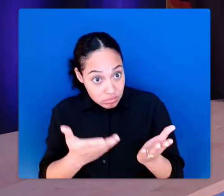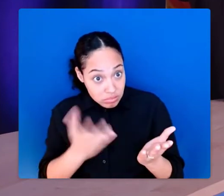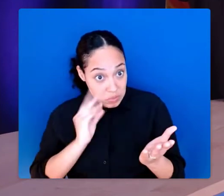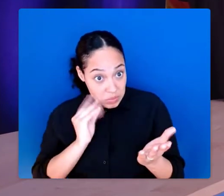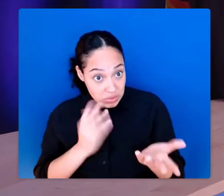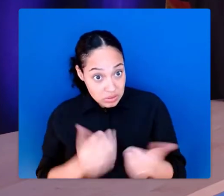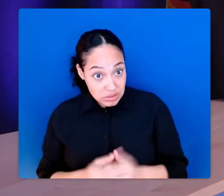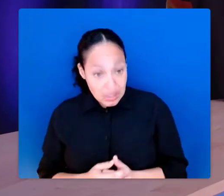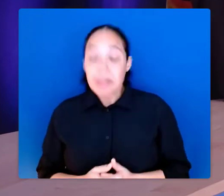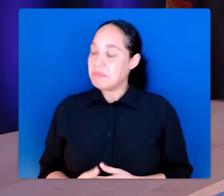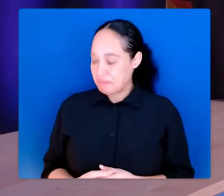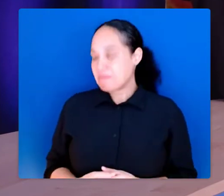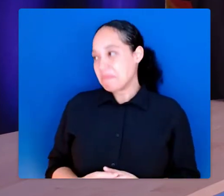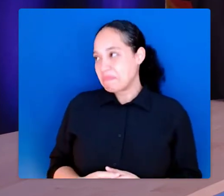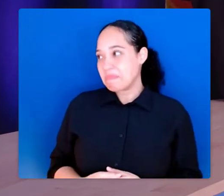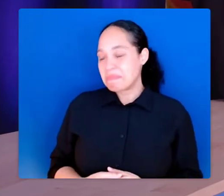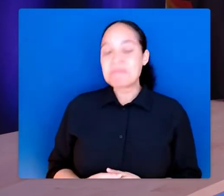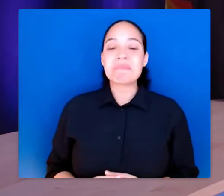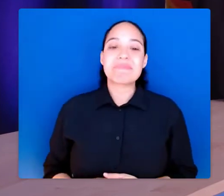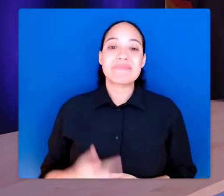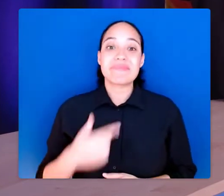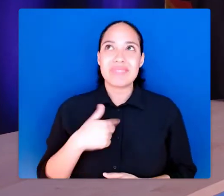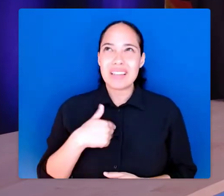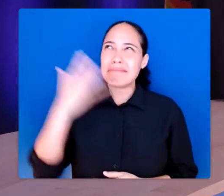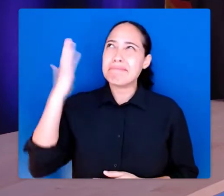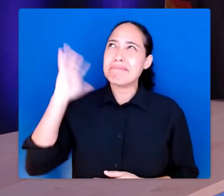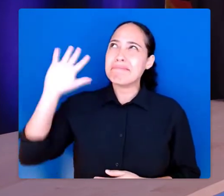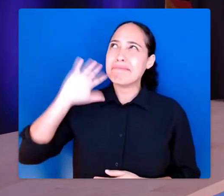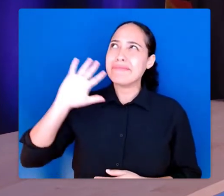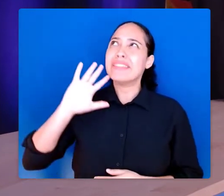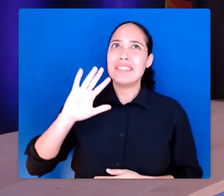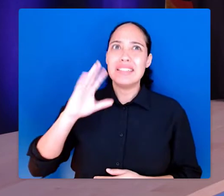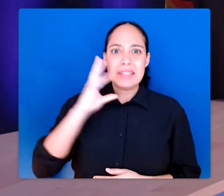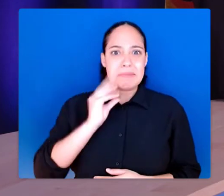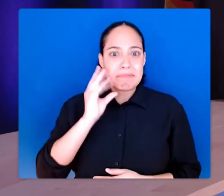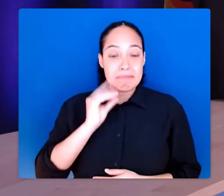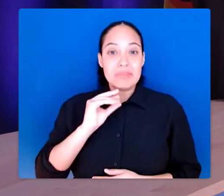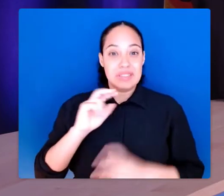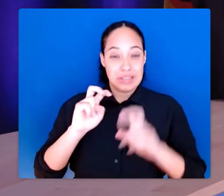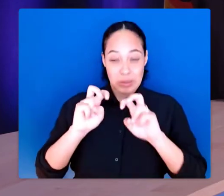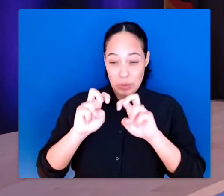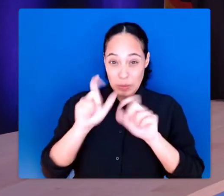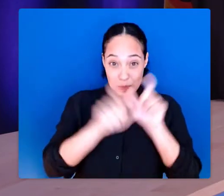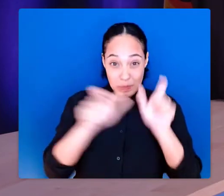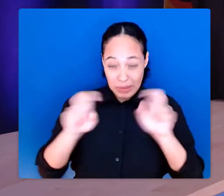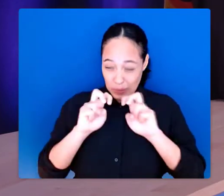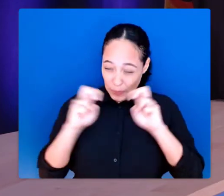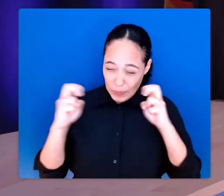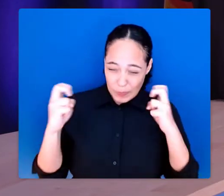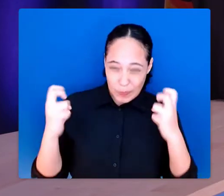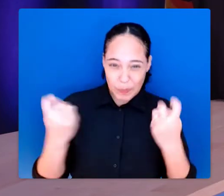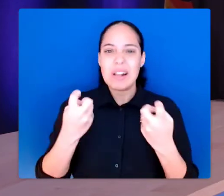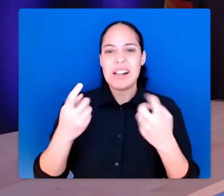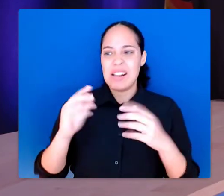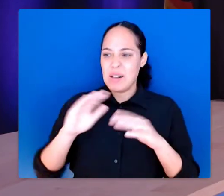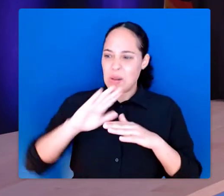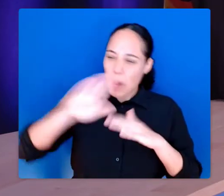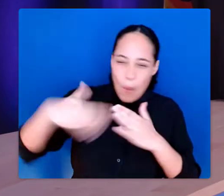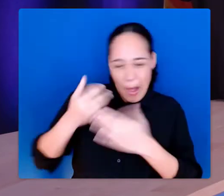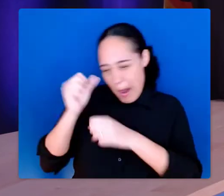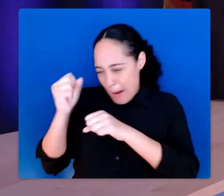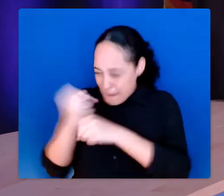answer questions, like have a questionnaire and then detect whether you have cough or cold or fever, that kind of thing. And that was also one of